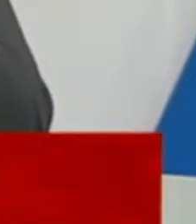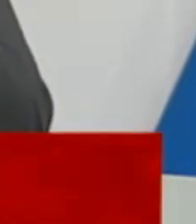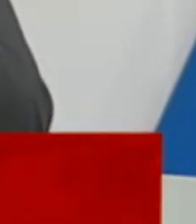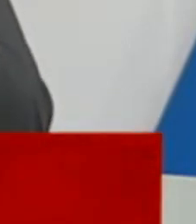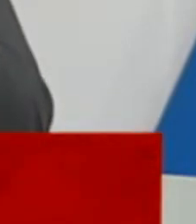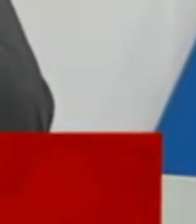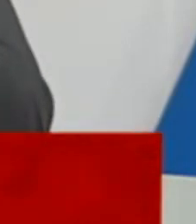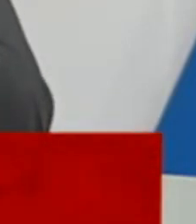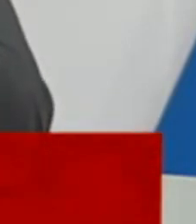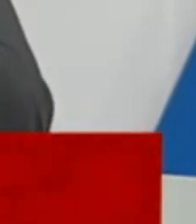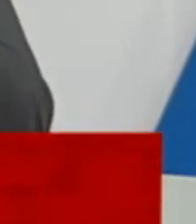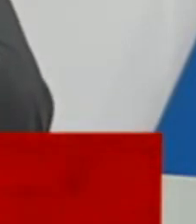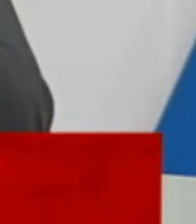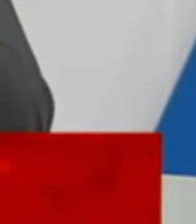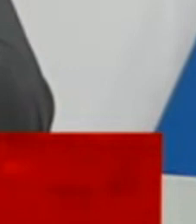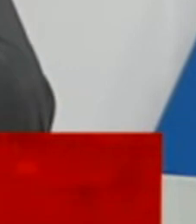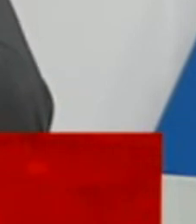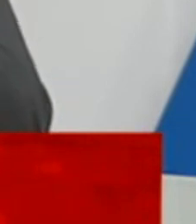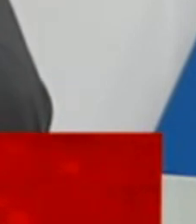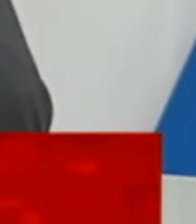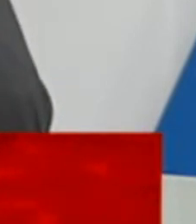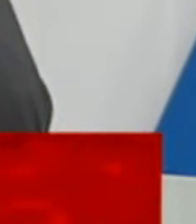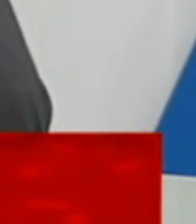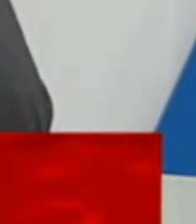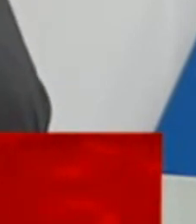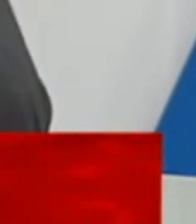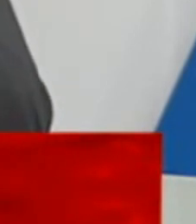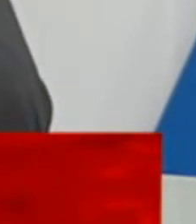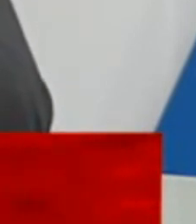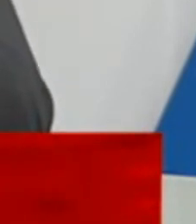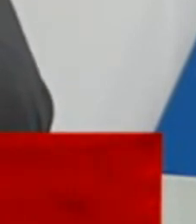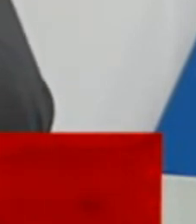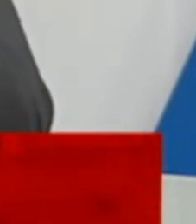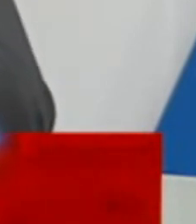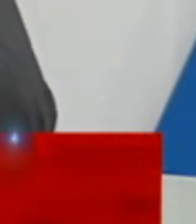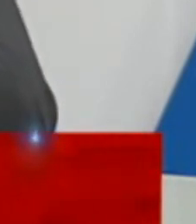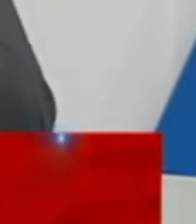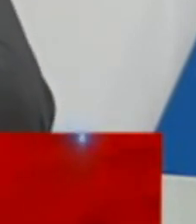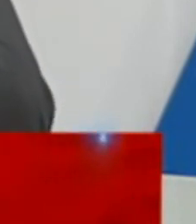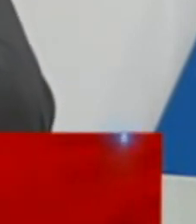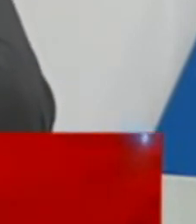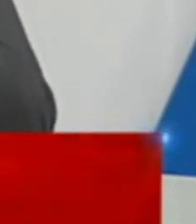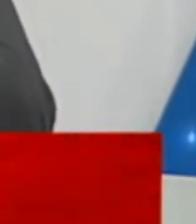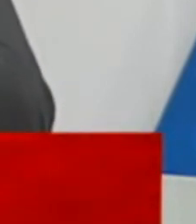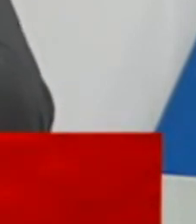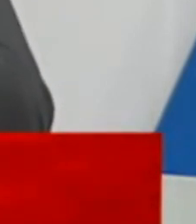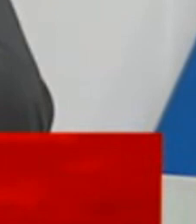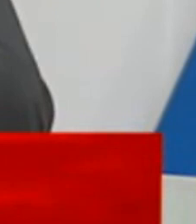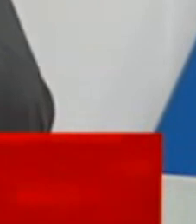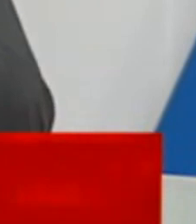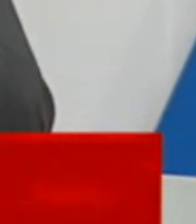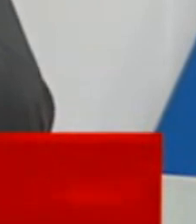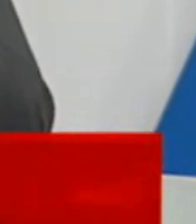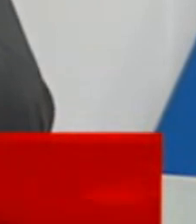this country is a strategic entry point for Africa. And that's why you